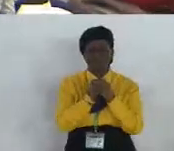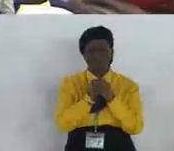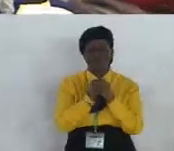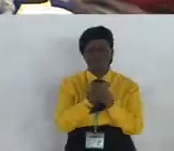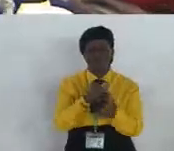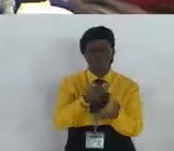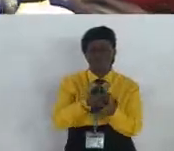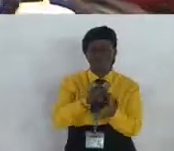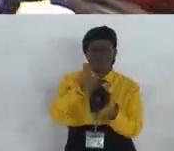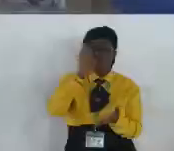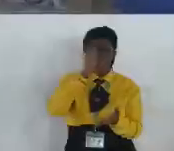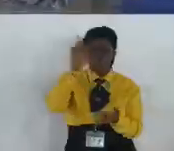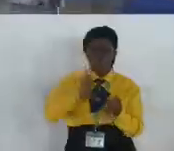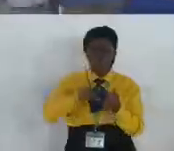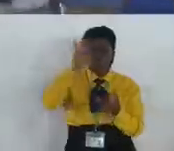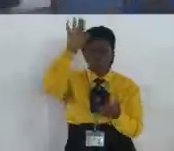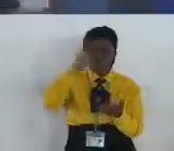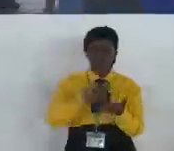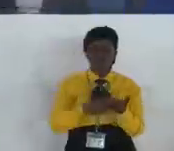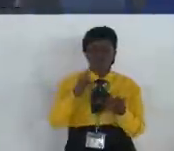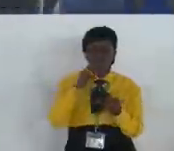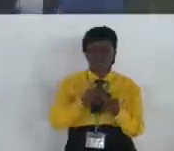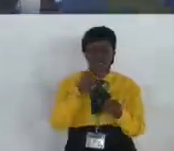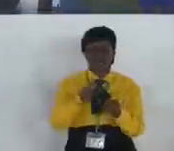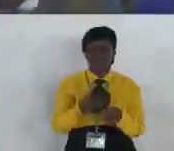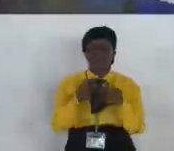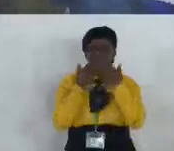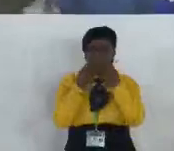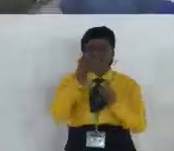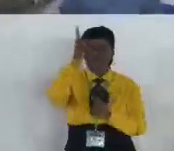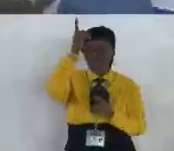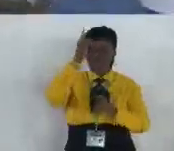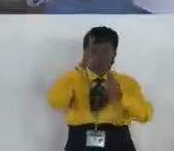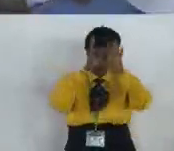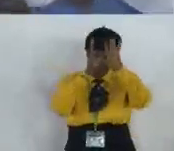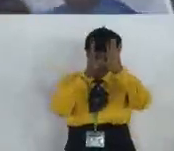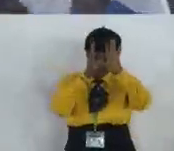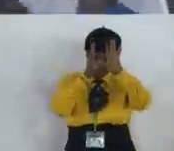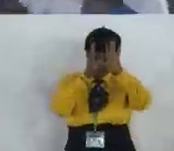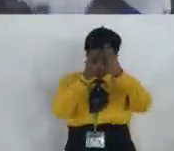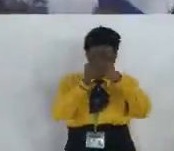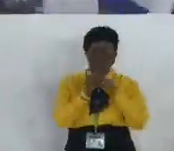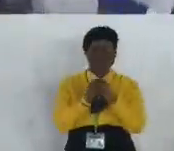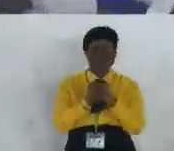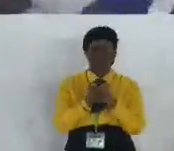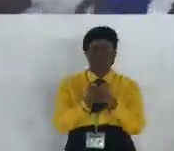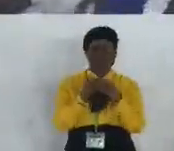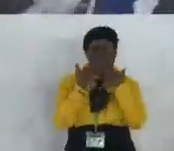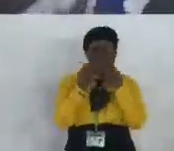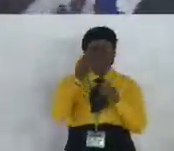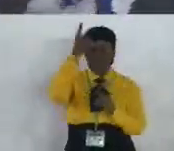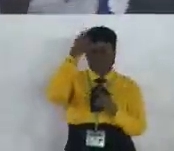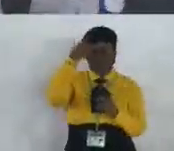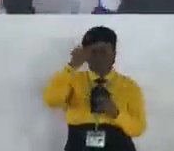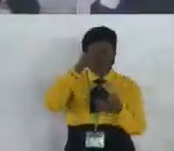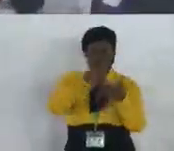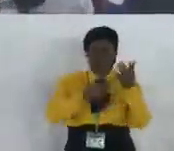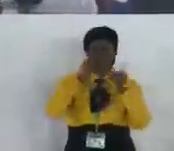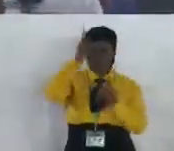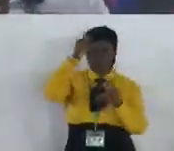Glory be to your holy name. Thank you for your faithfulness. Thank you for what you've done in the